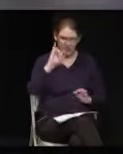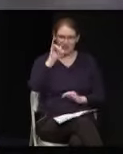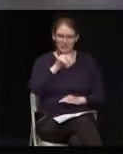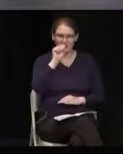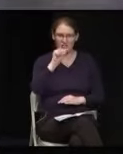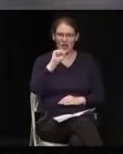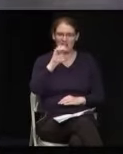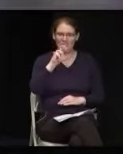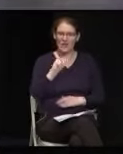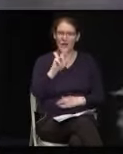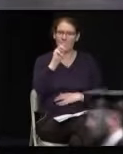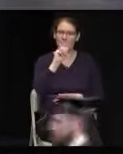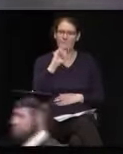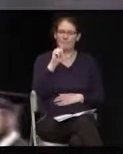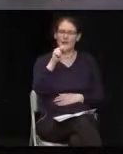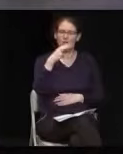Jason Milhorn.